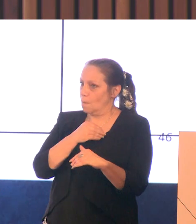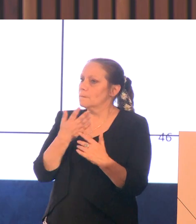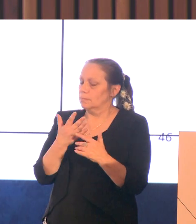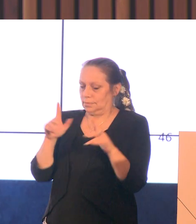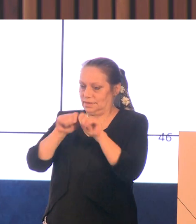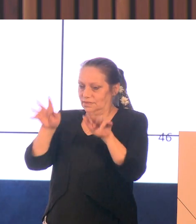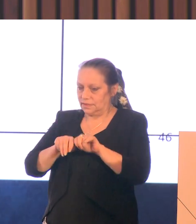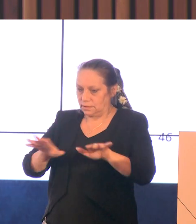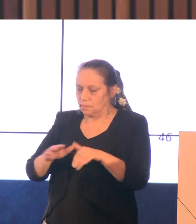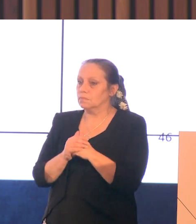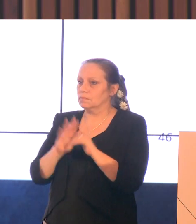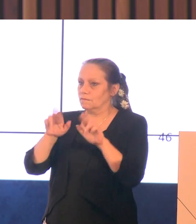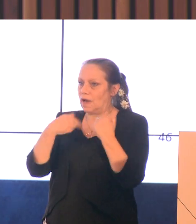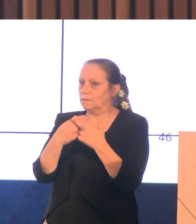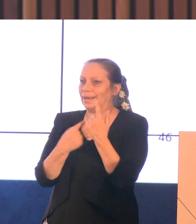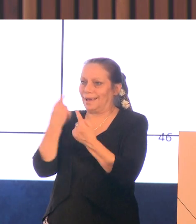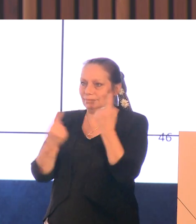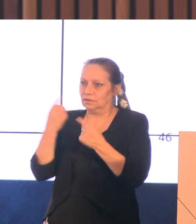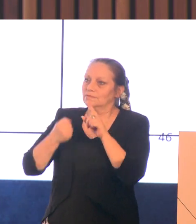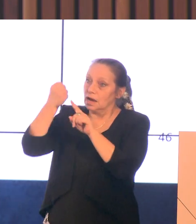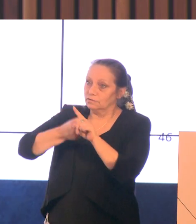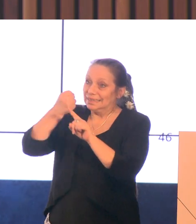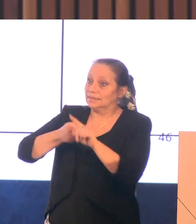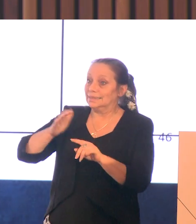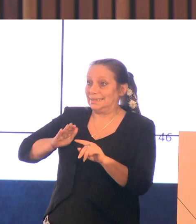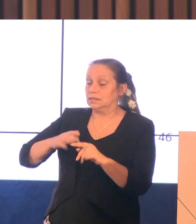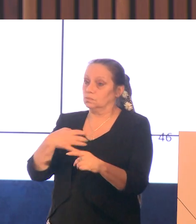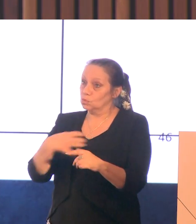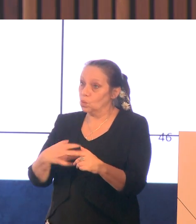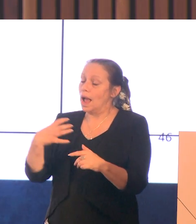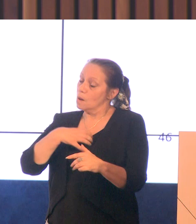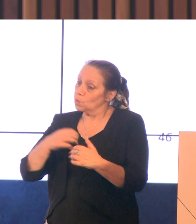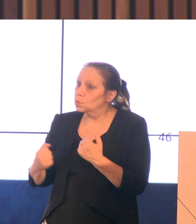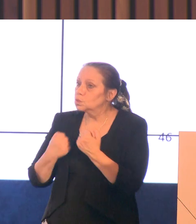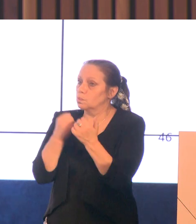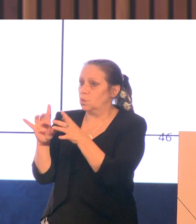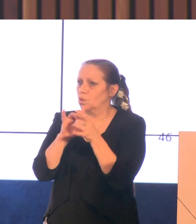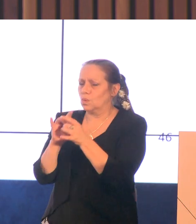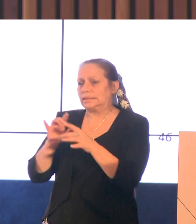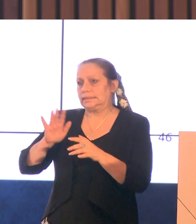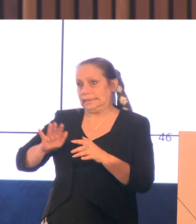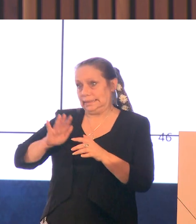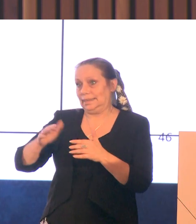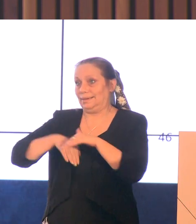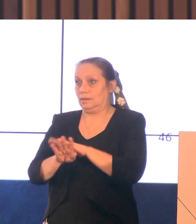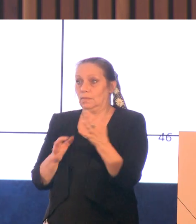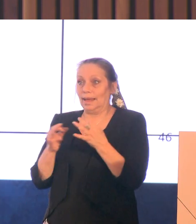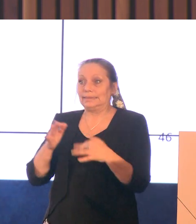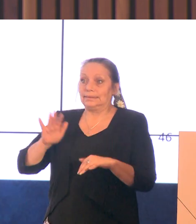systemic, family, and individual advocacy, and much more support coordination in